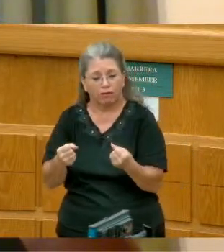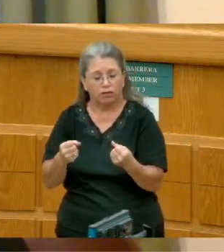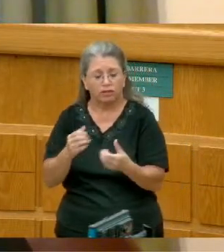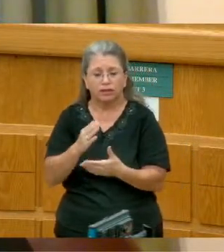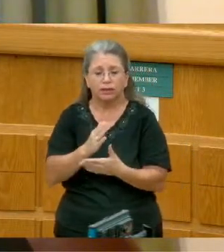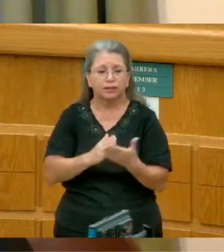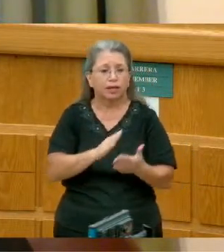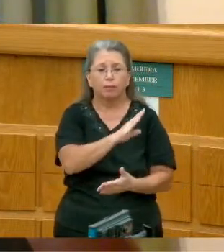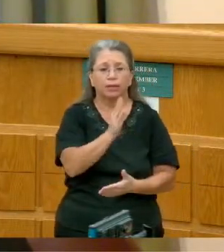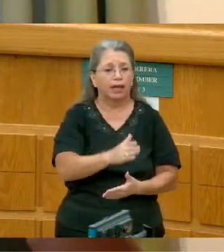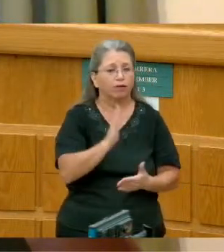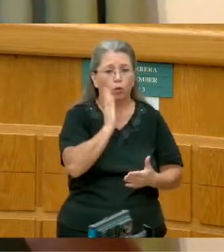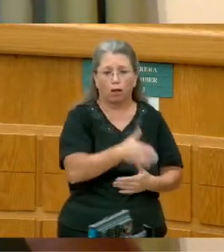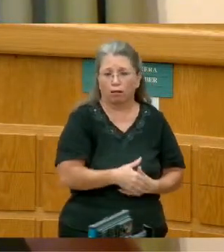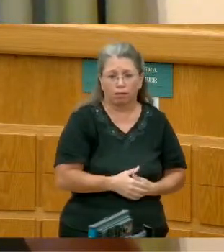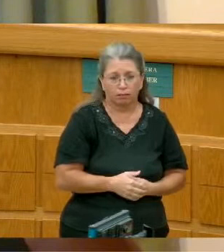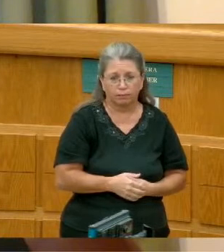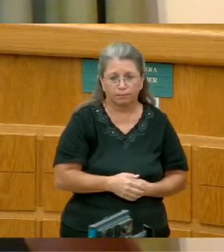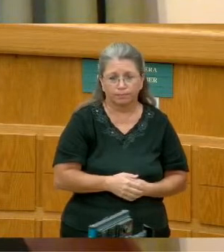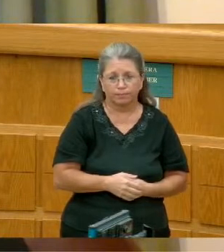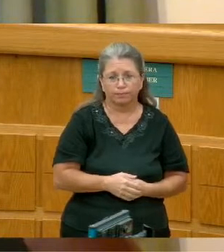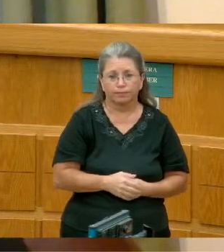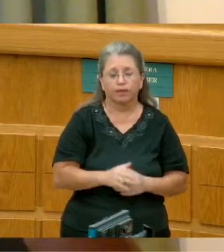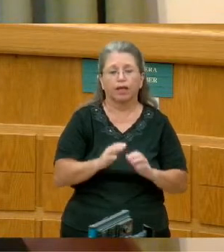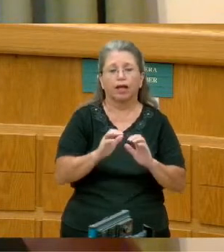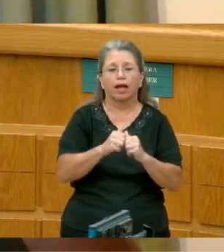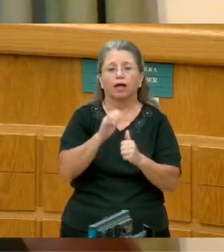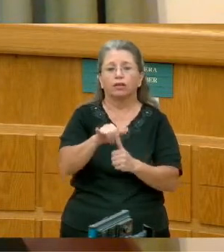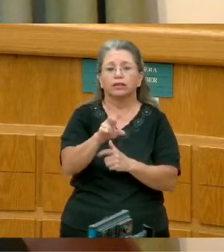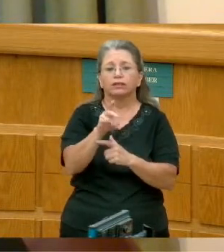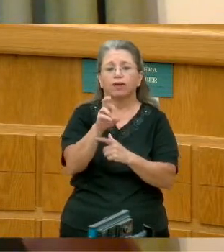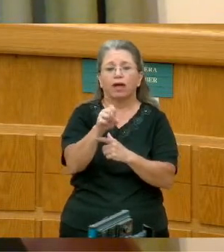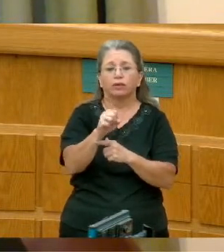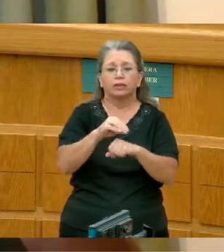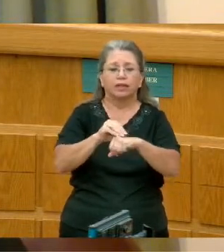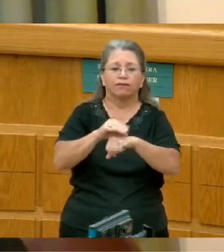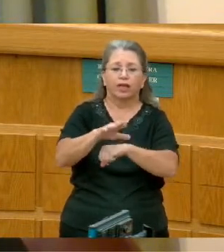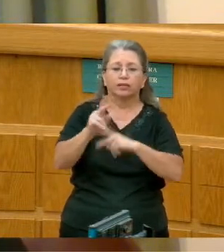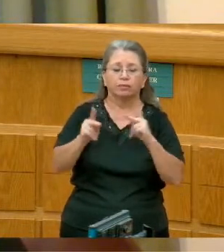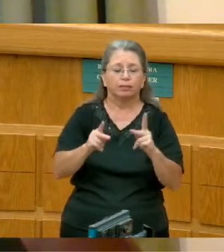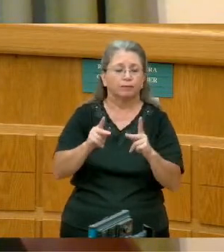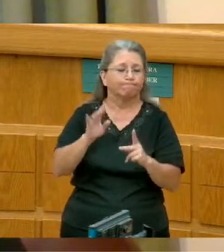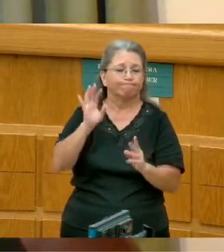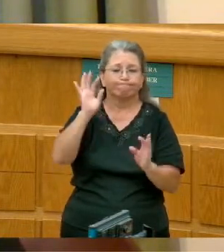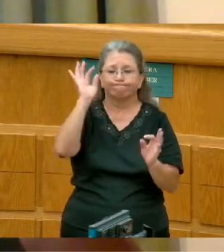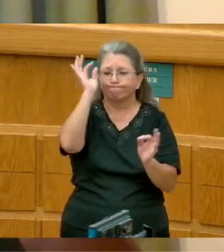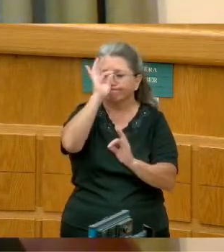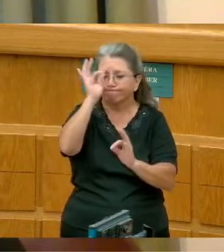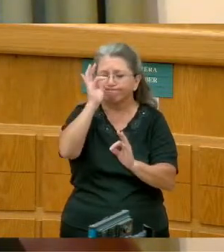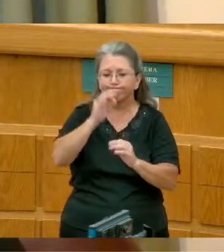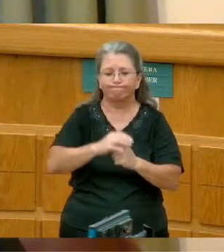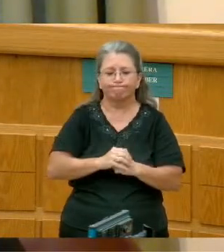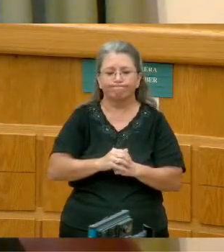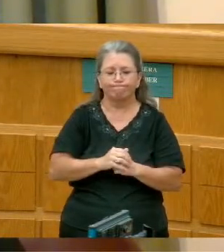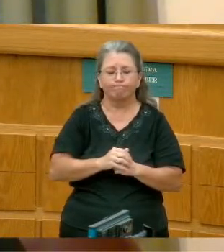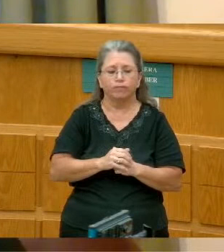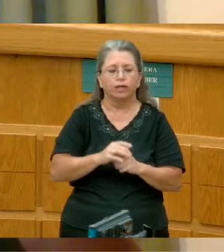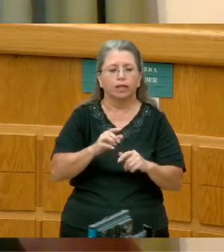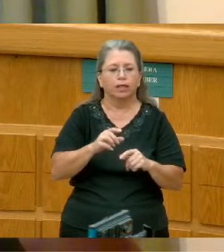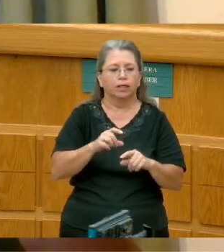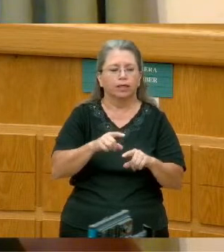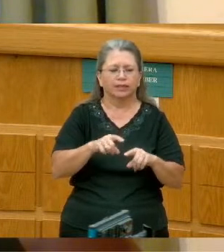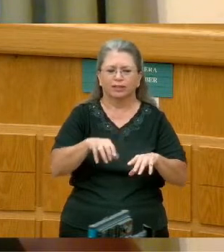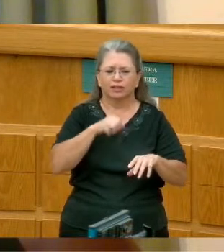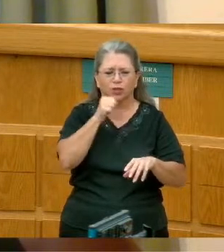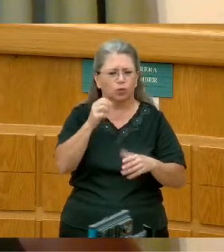will. The way the virus will affect a person is unknown, so taking chances with the health of yourself and your loved ones